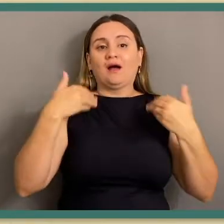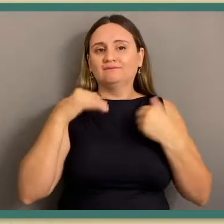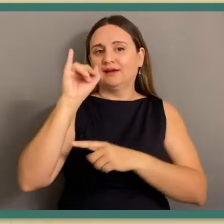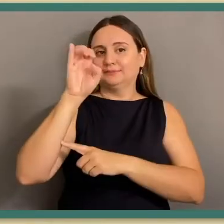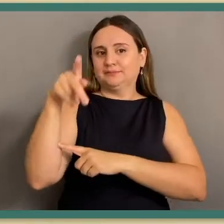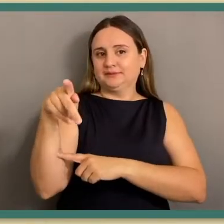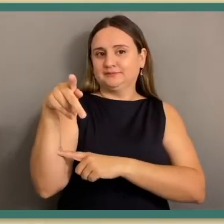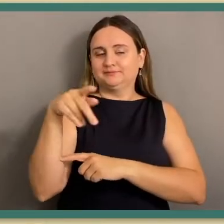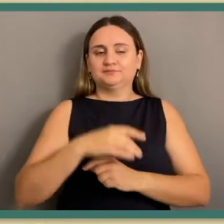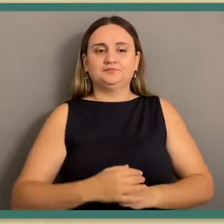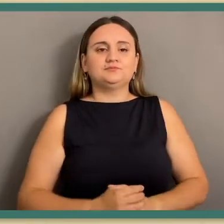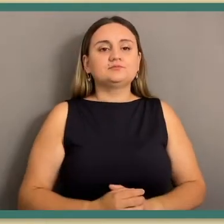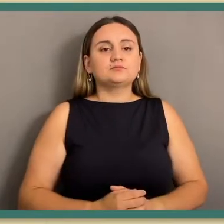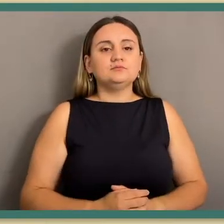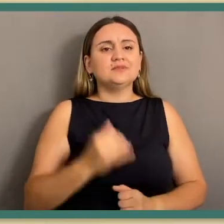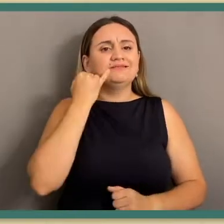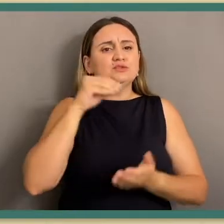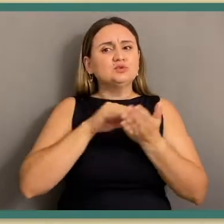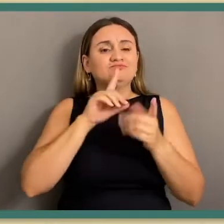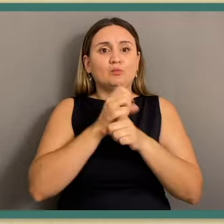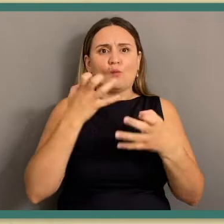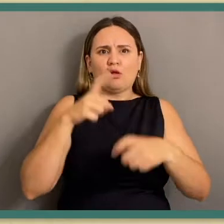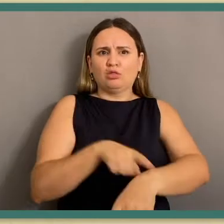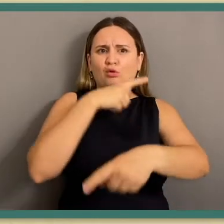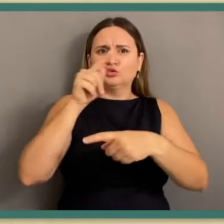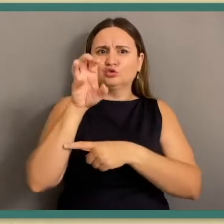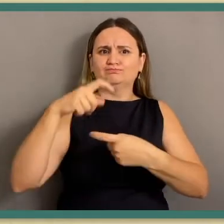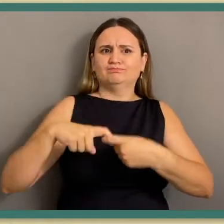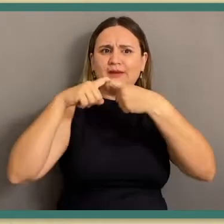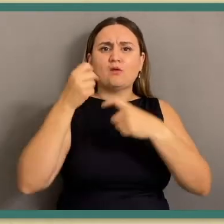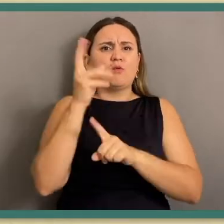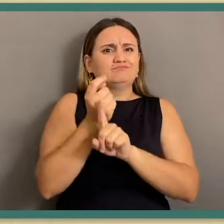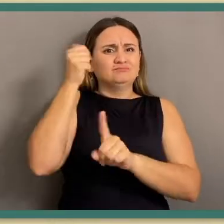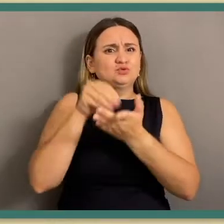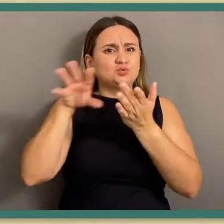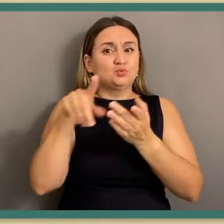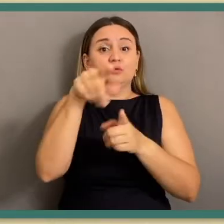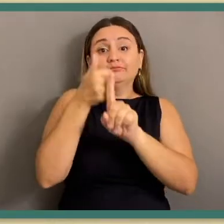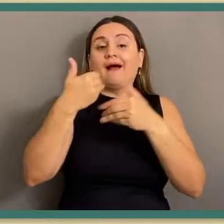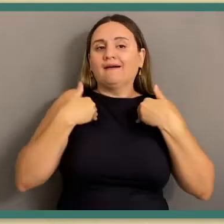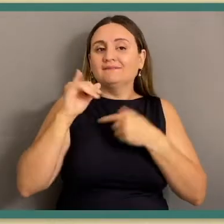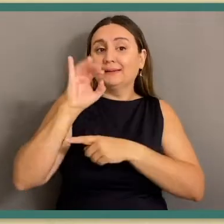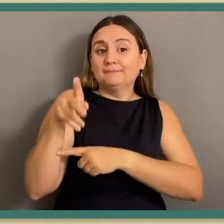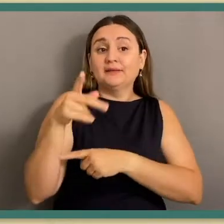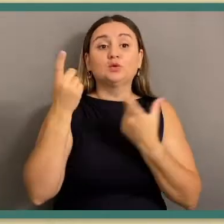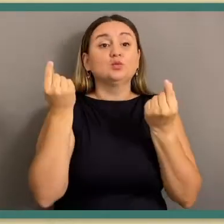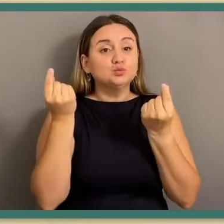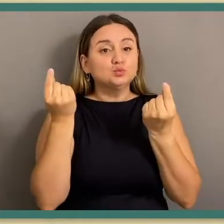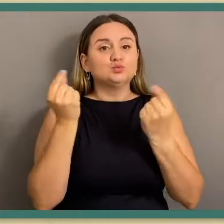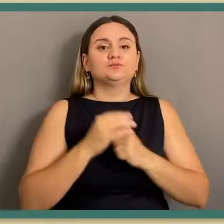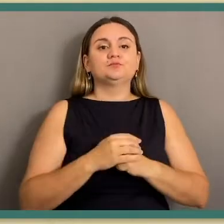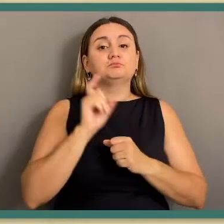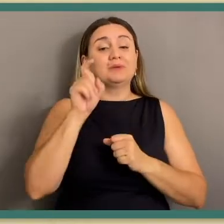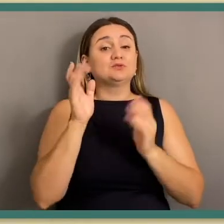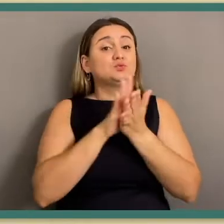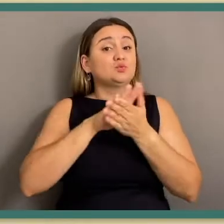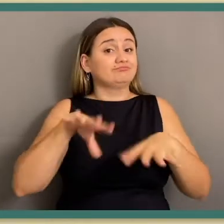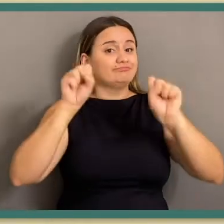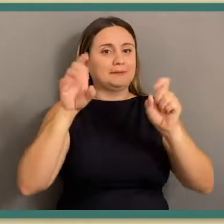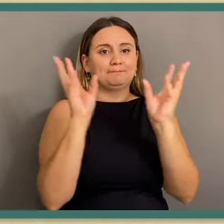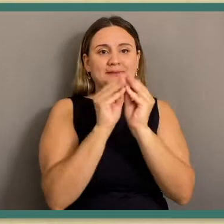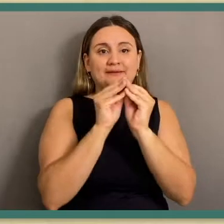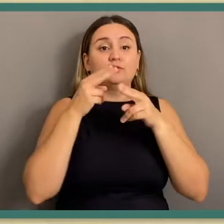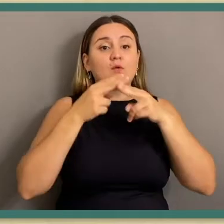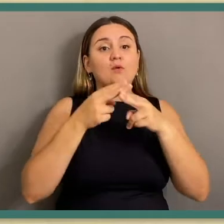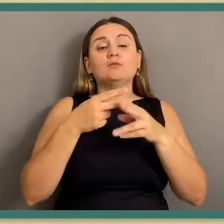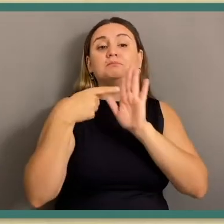with students who have IEPs. If a school wants to long-term suspend or expel a student with an IEP, the school